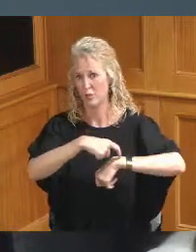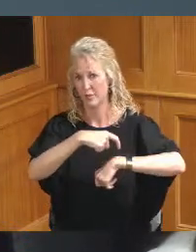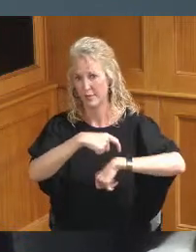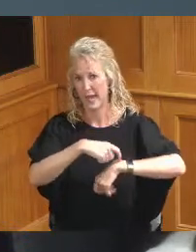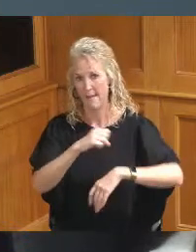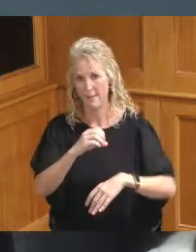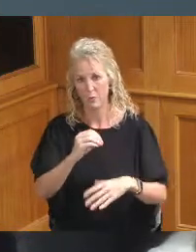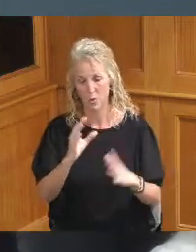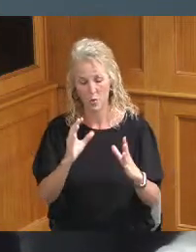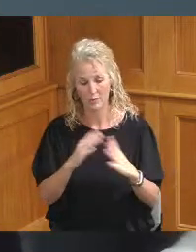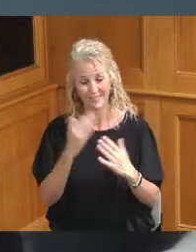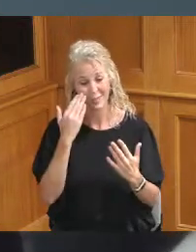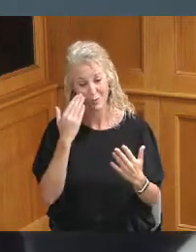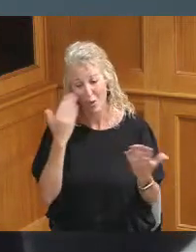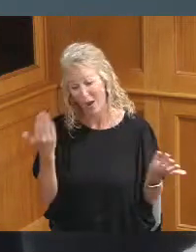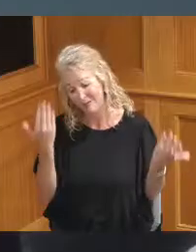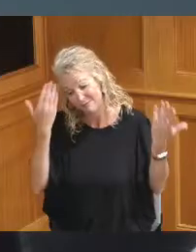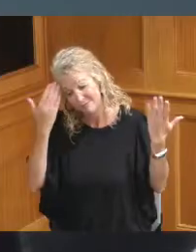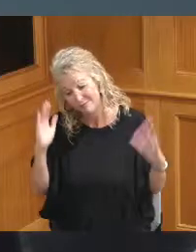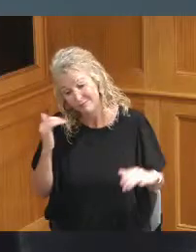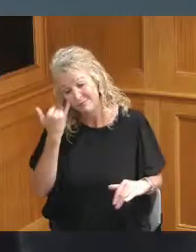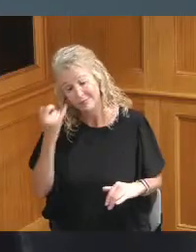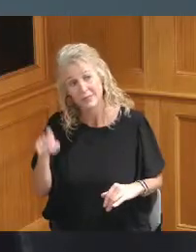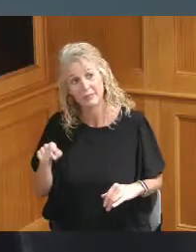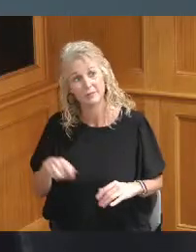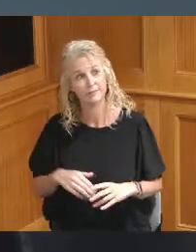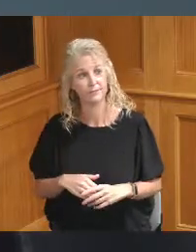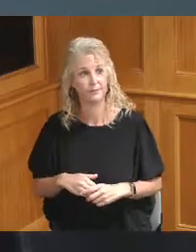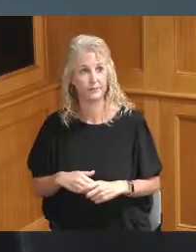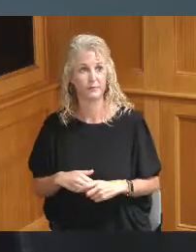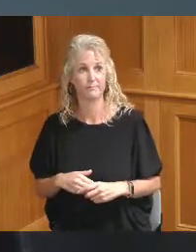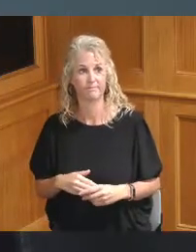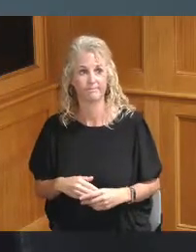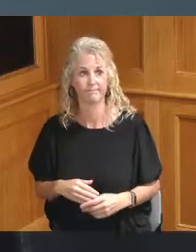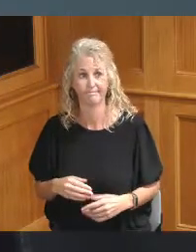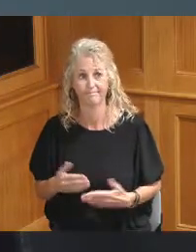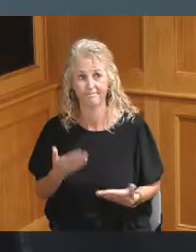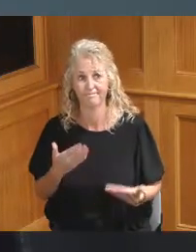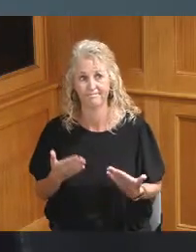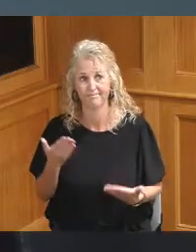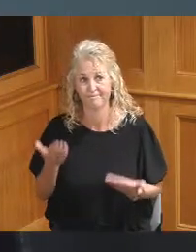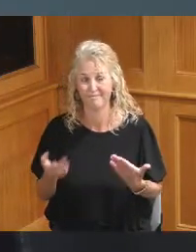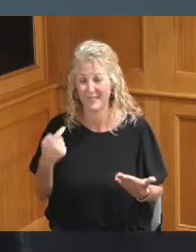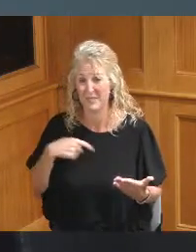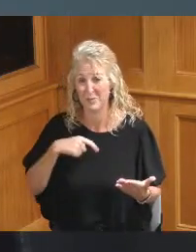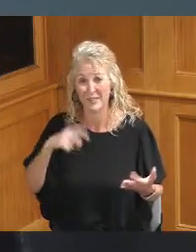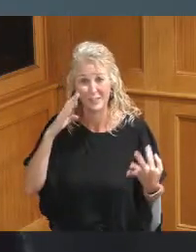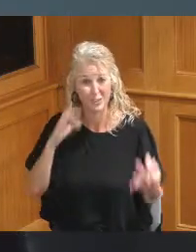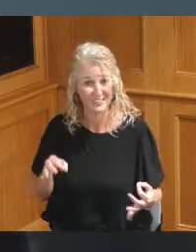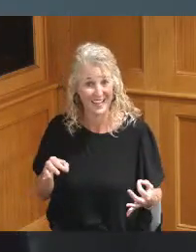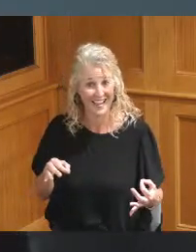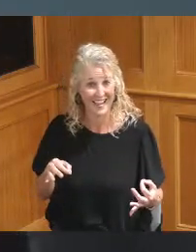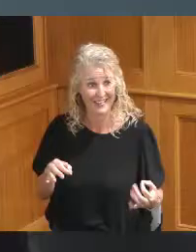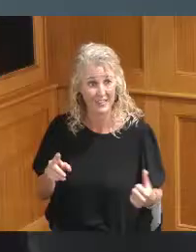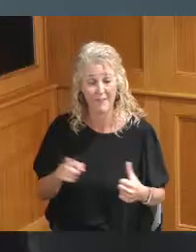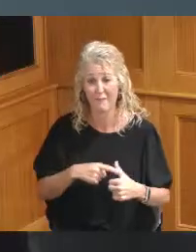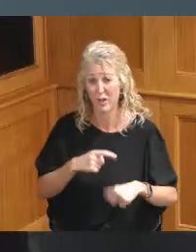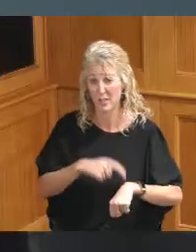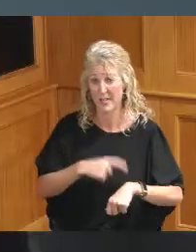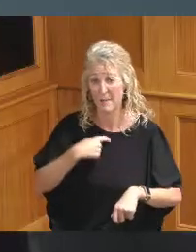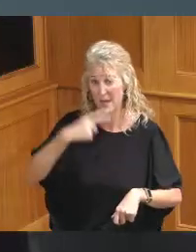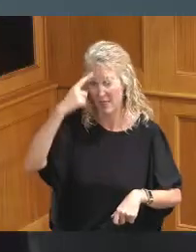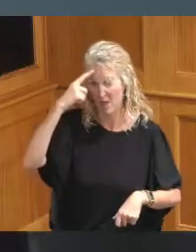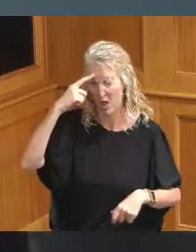So, I don't know if we need to look at that and make a decision, because at first I thought it would mean